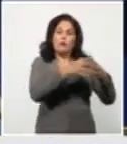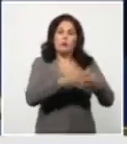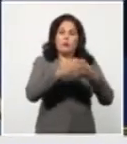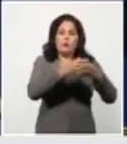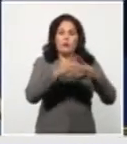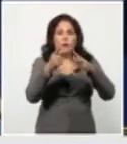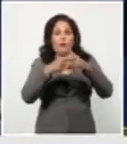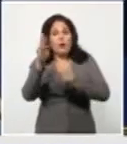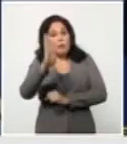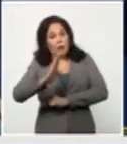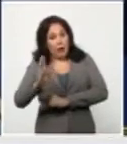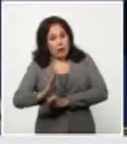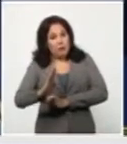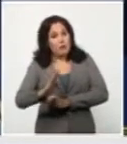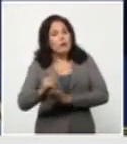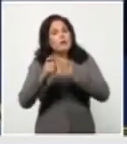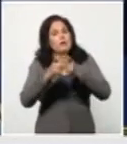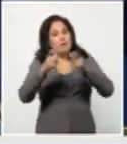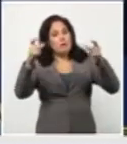458,689 confirmed cases.